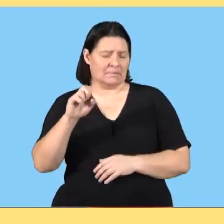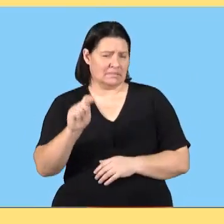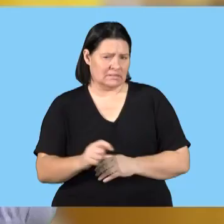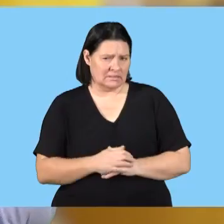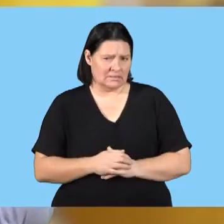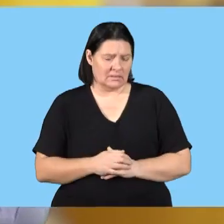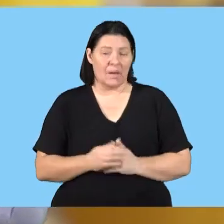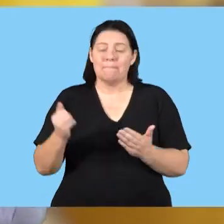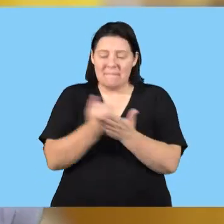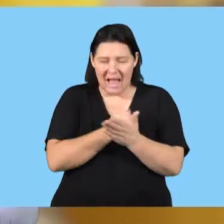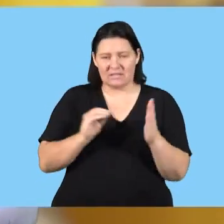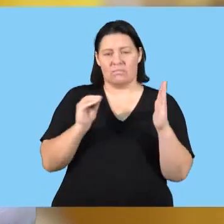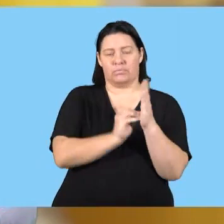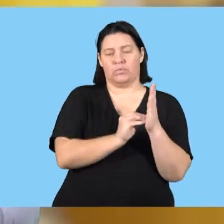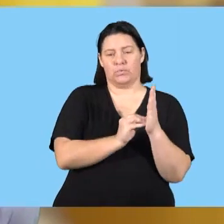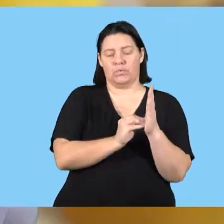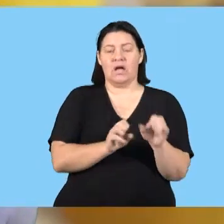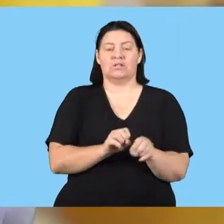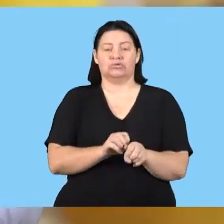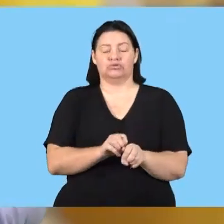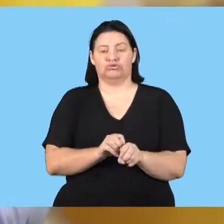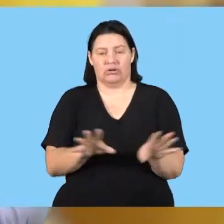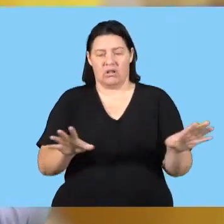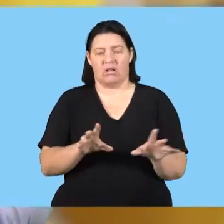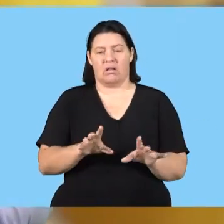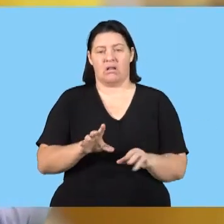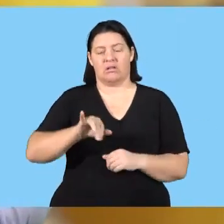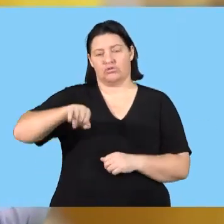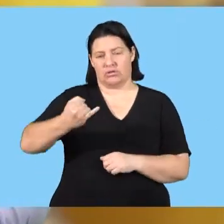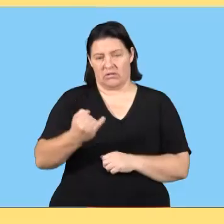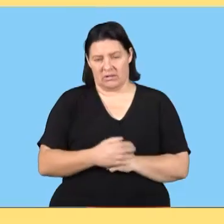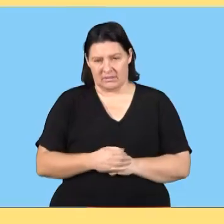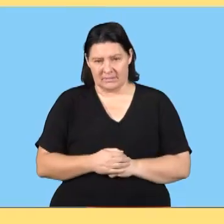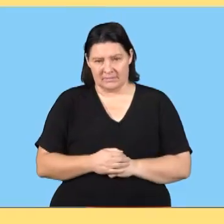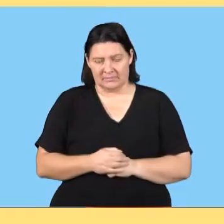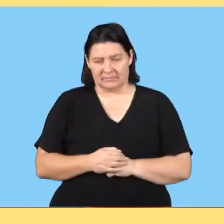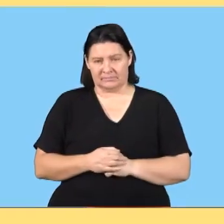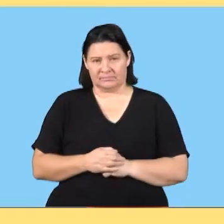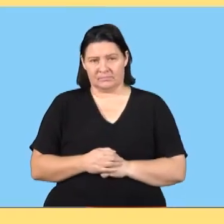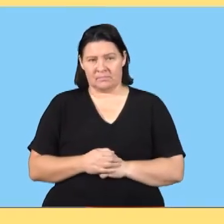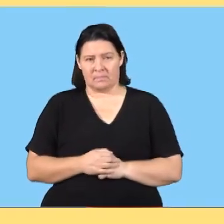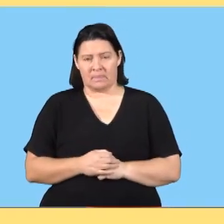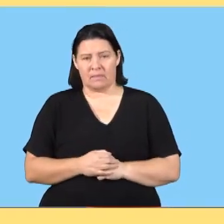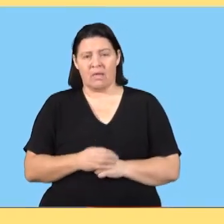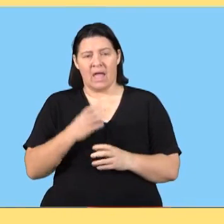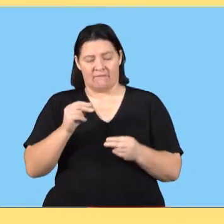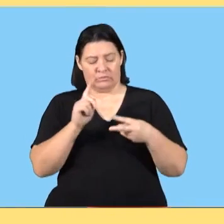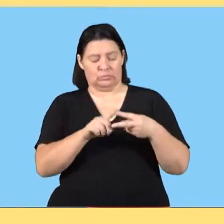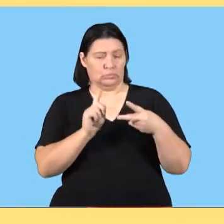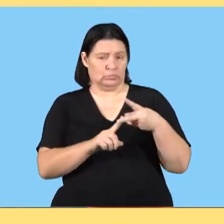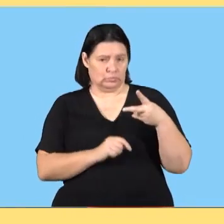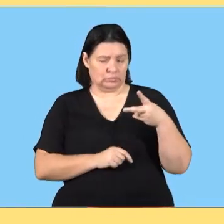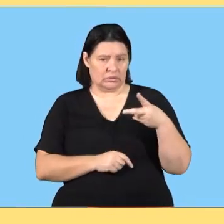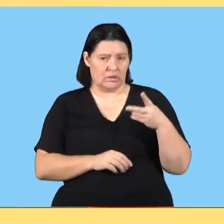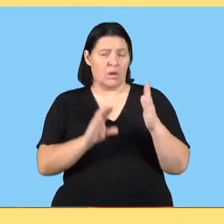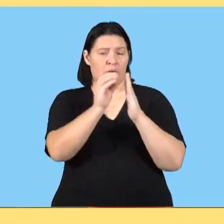Remember, bad debts must be recorded in the general journal. With me here, I have two